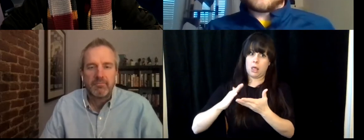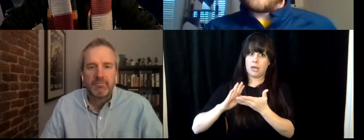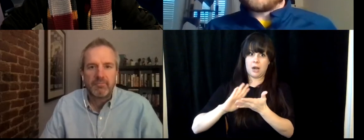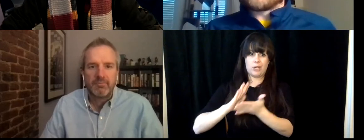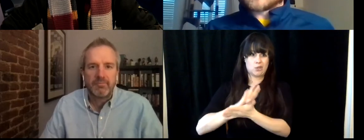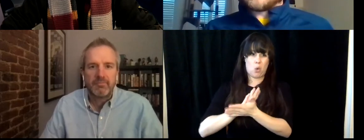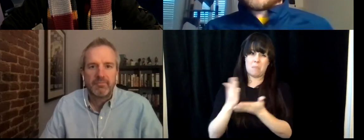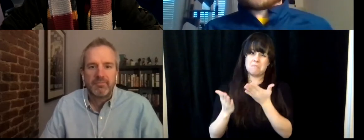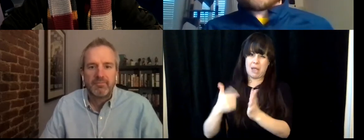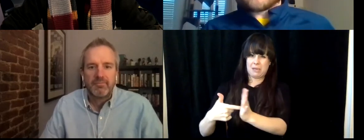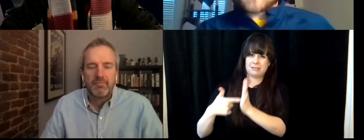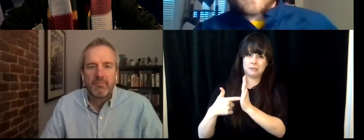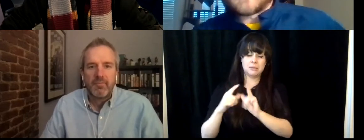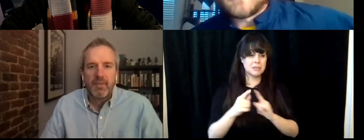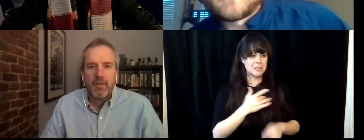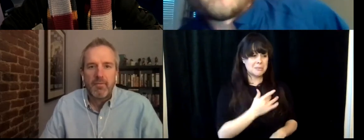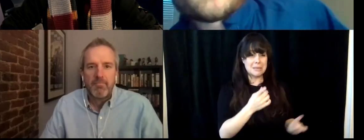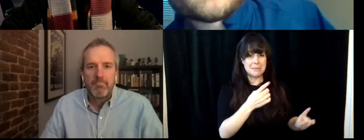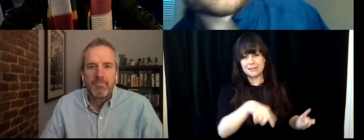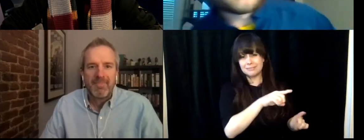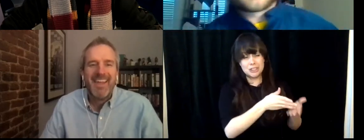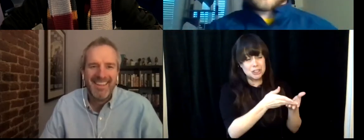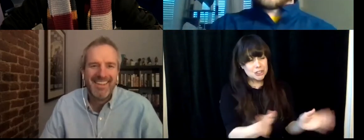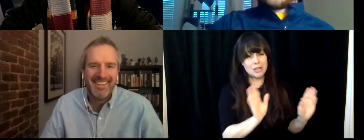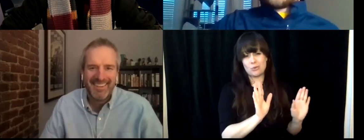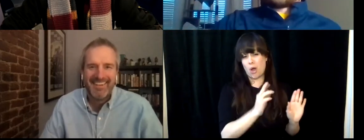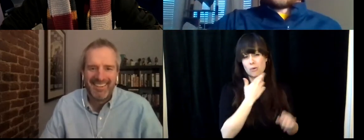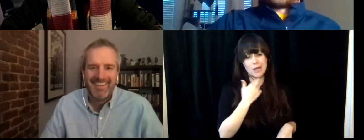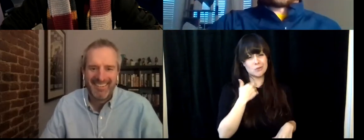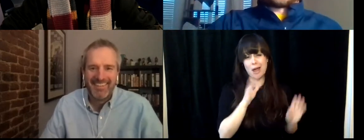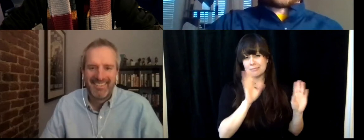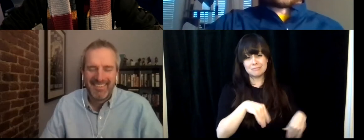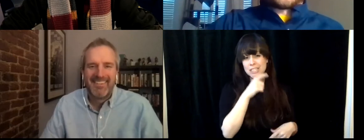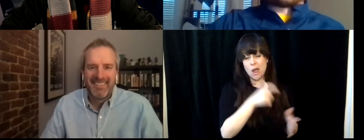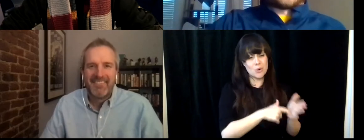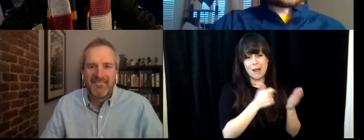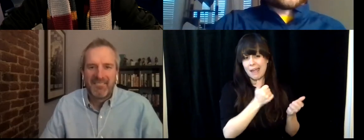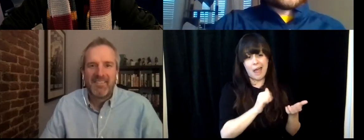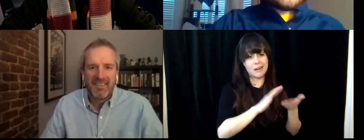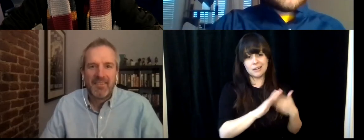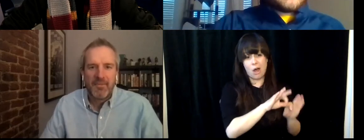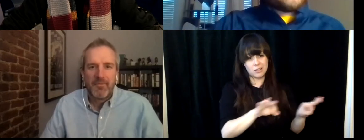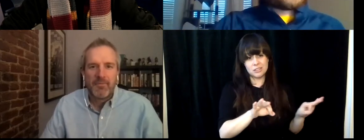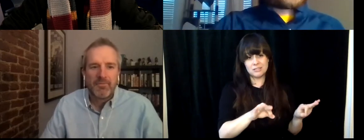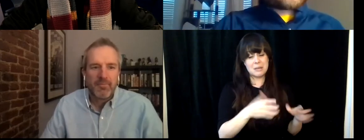need. Start washing dishes somewhere is the best, is the best way to become a chef, honestly.